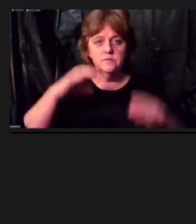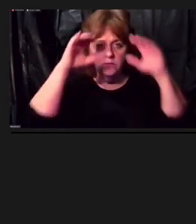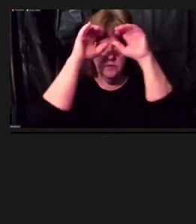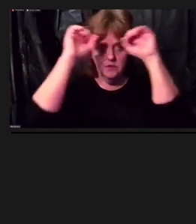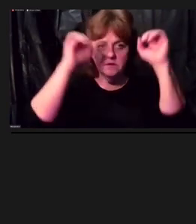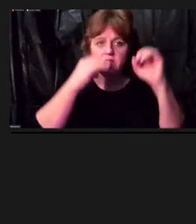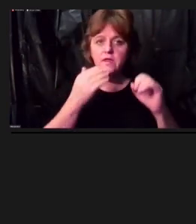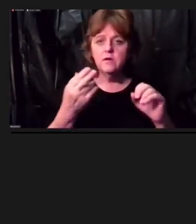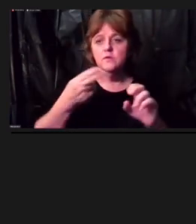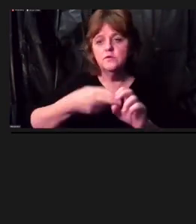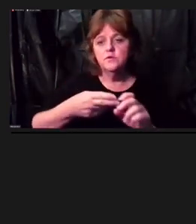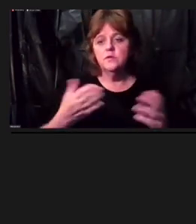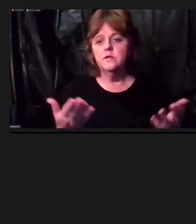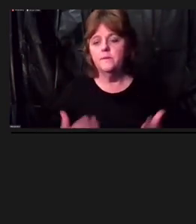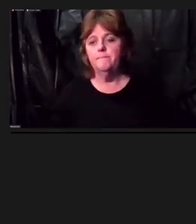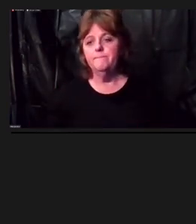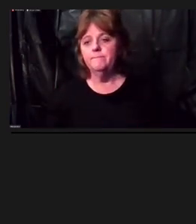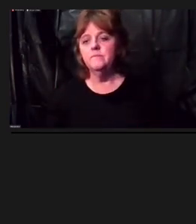thank you for joining us.